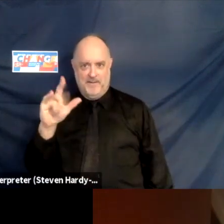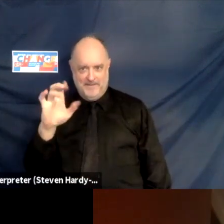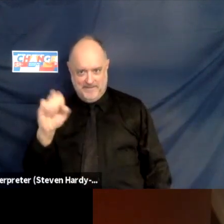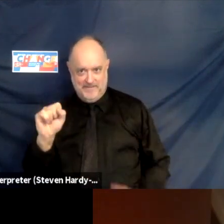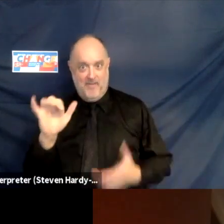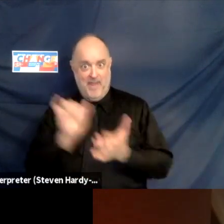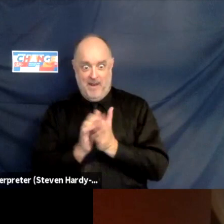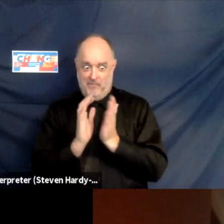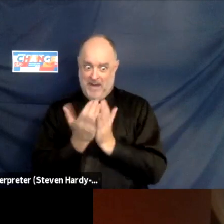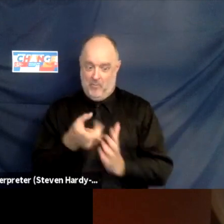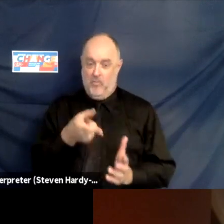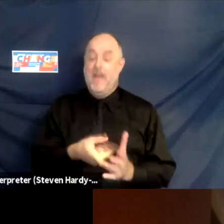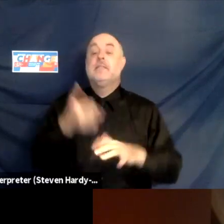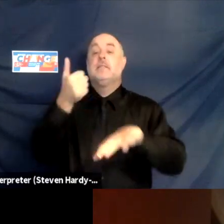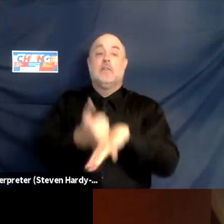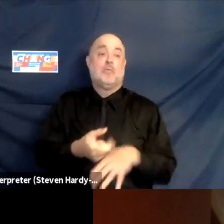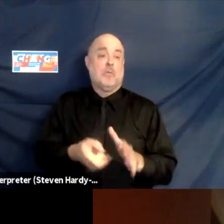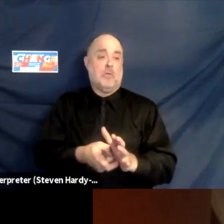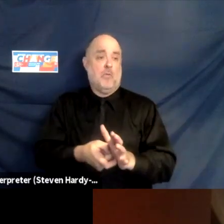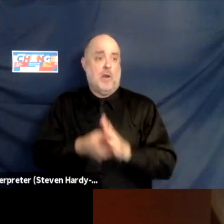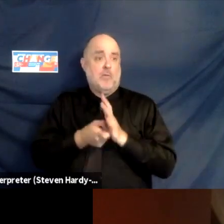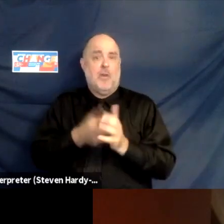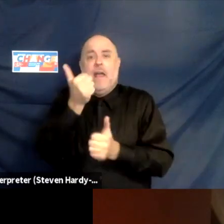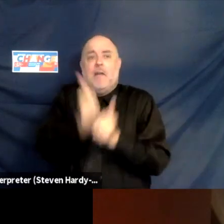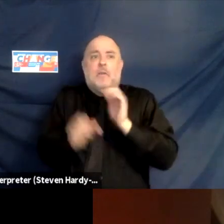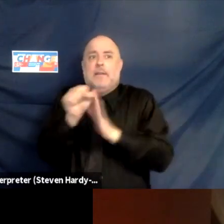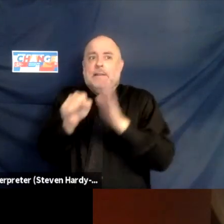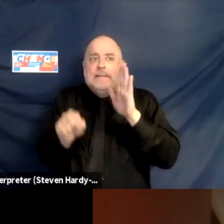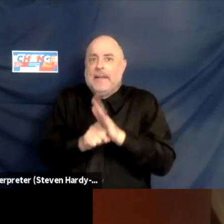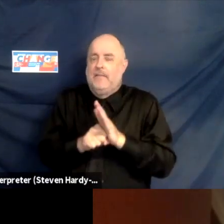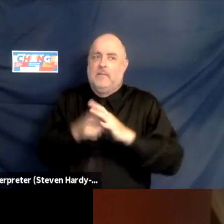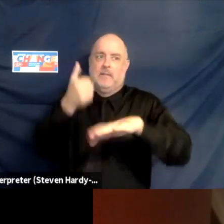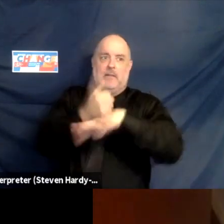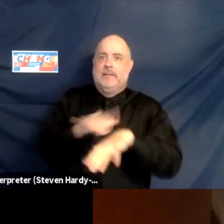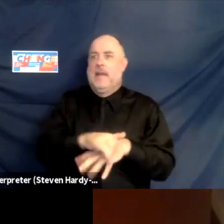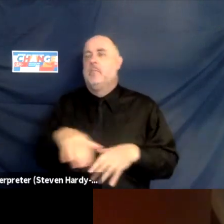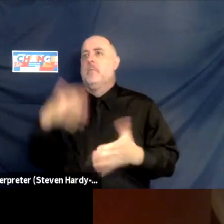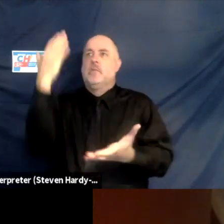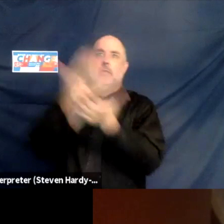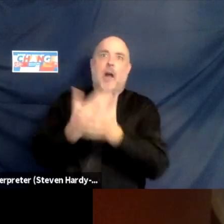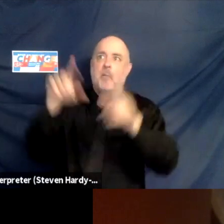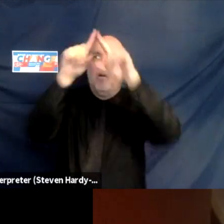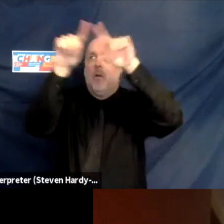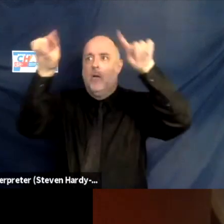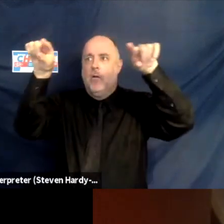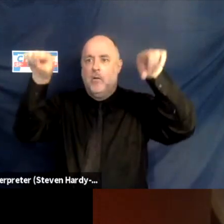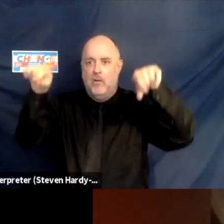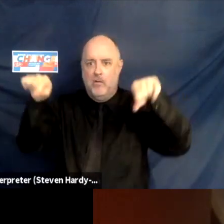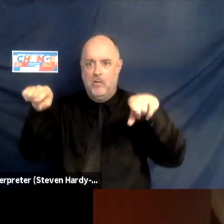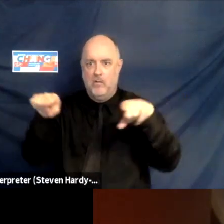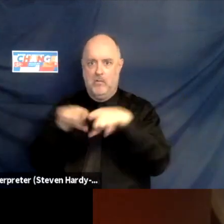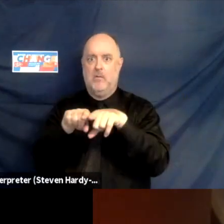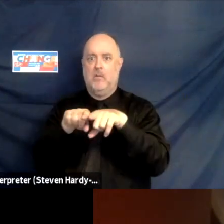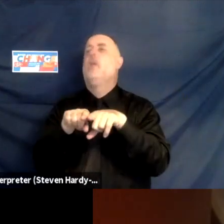that sort of sets requirements so that every state has the same stop sign, all those things are in there.